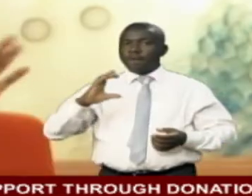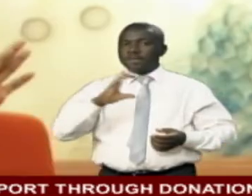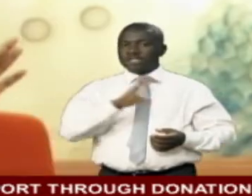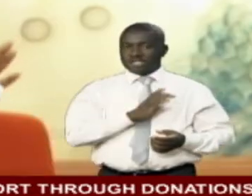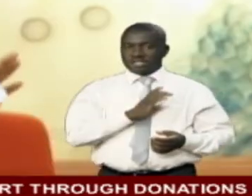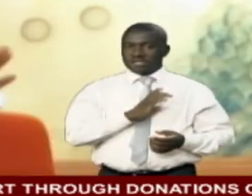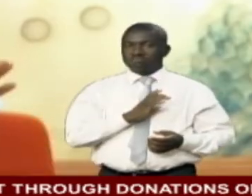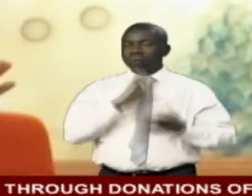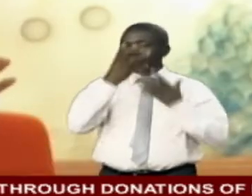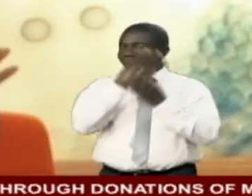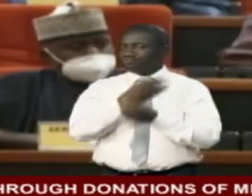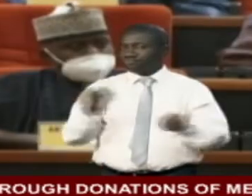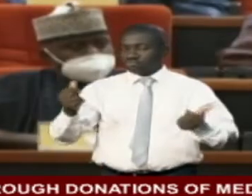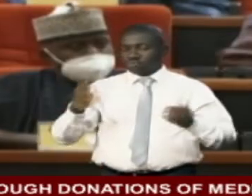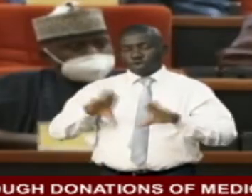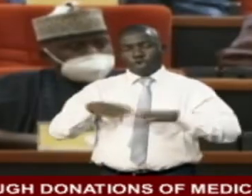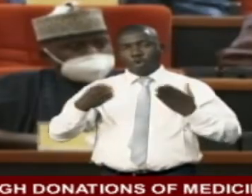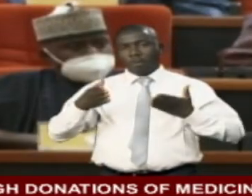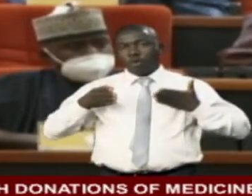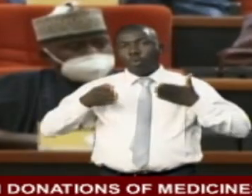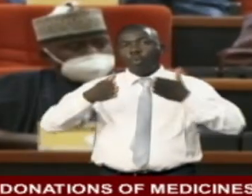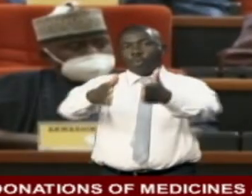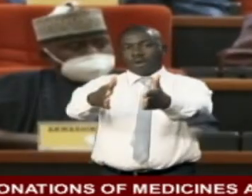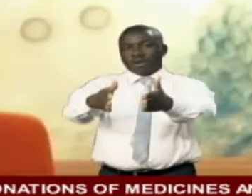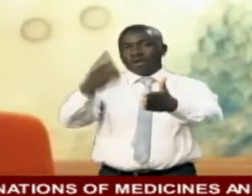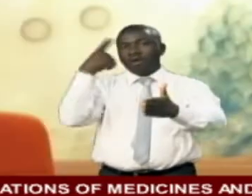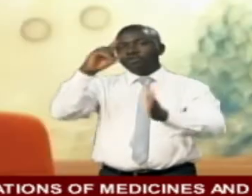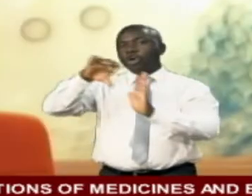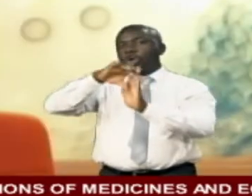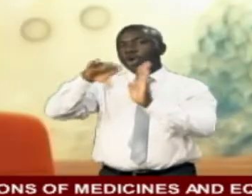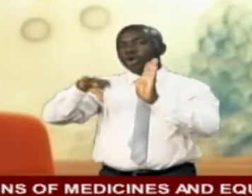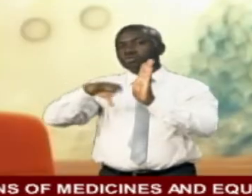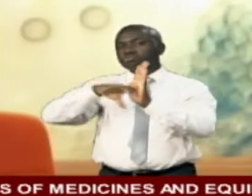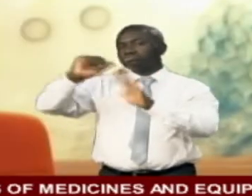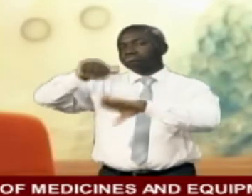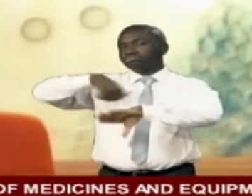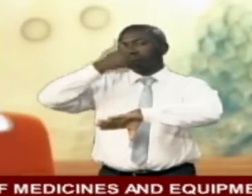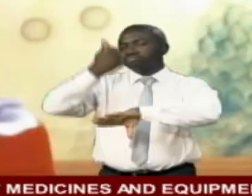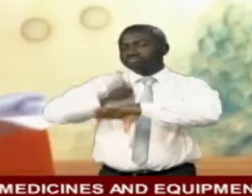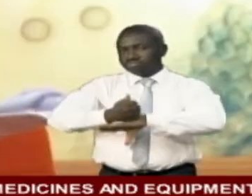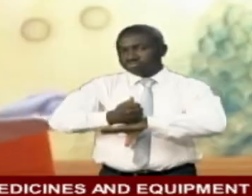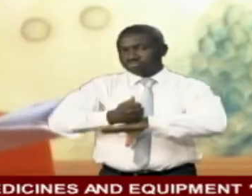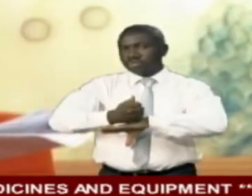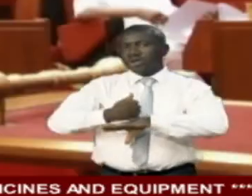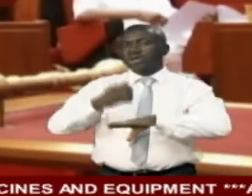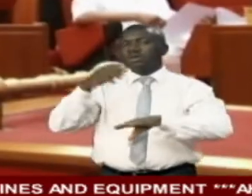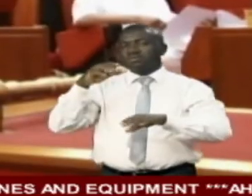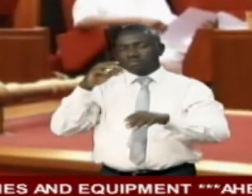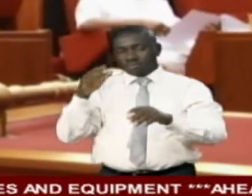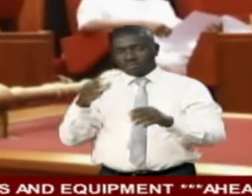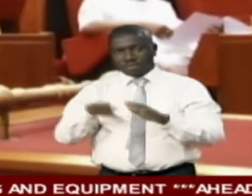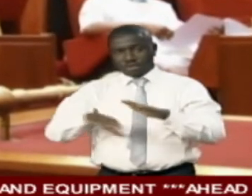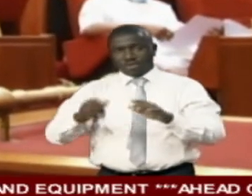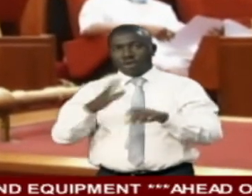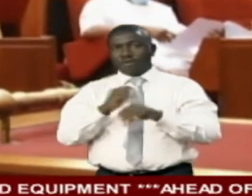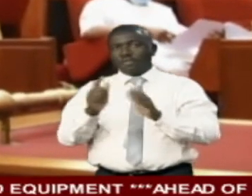therefore be dissolved to pave way for the constitution of the Board of Directors in accordance with the Act. Apart from calling for the